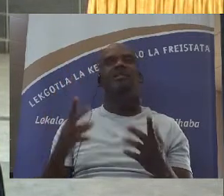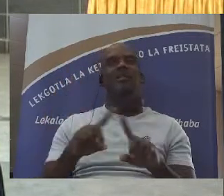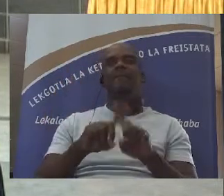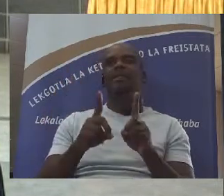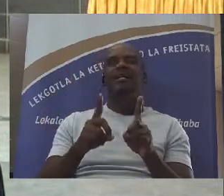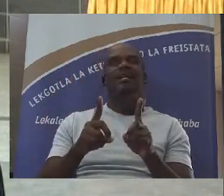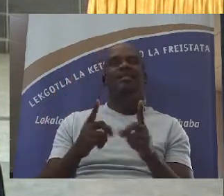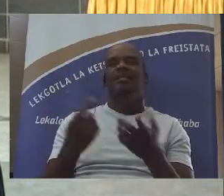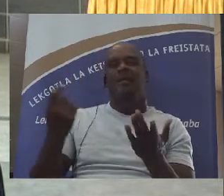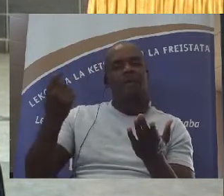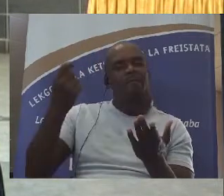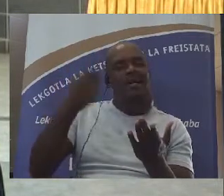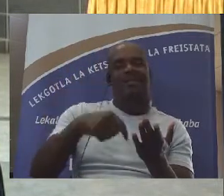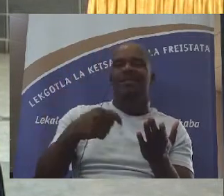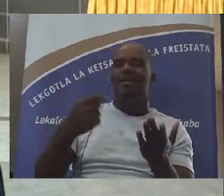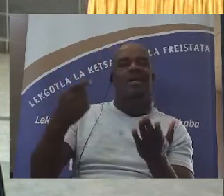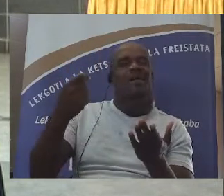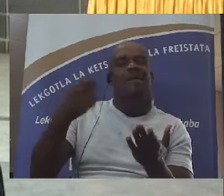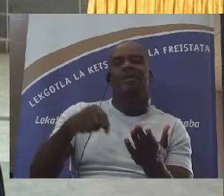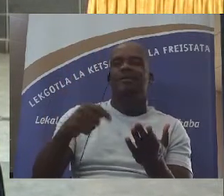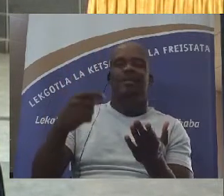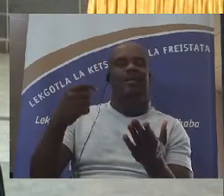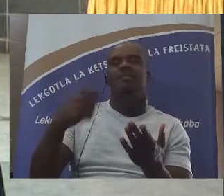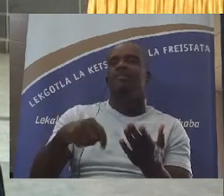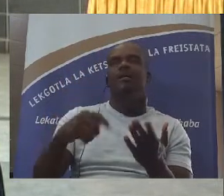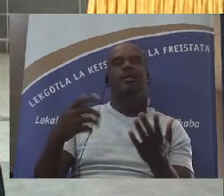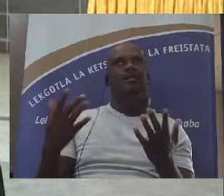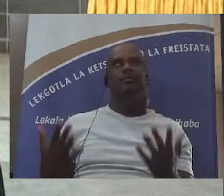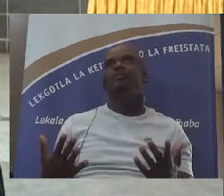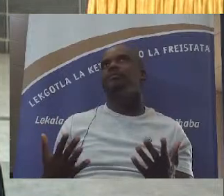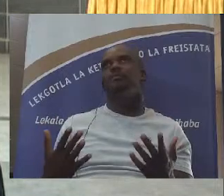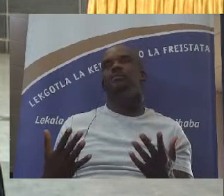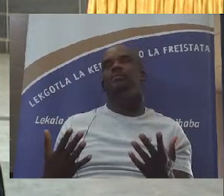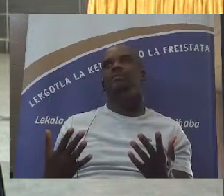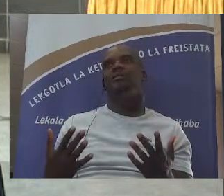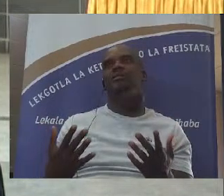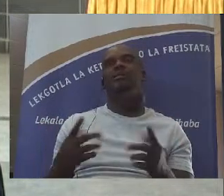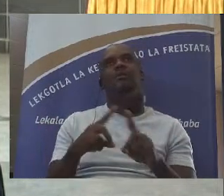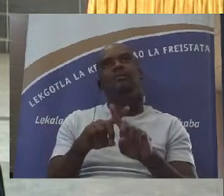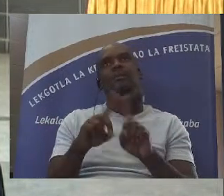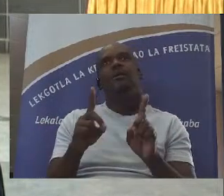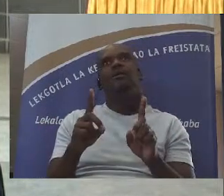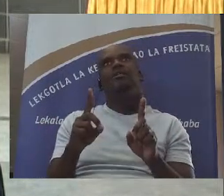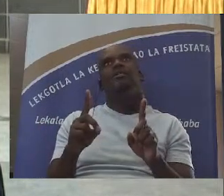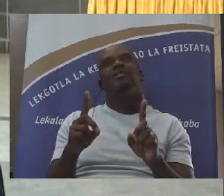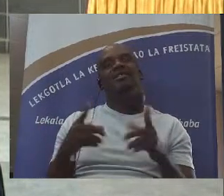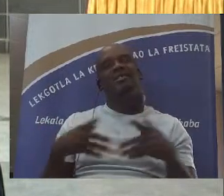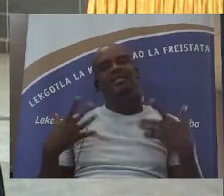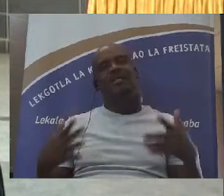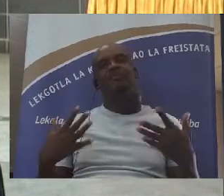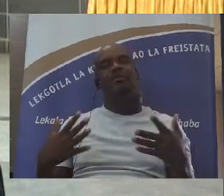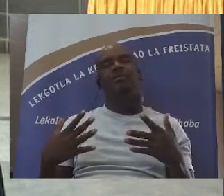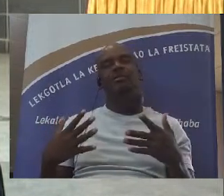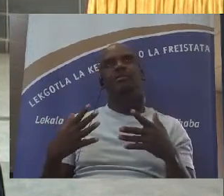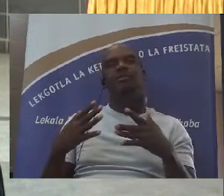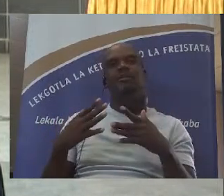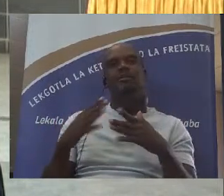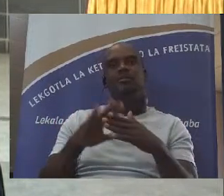pay a lot of money. But I'm so happy because I see Comrade Mashinini, it's here. When you are going to